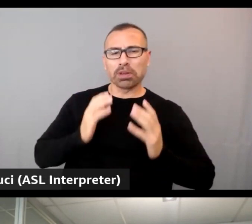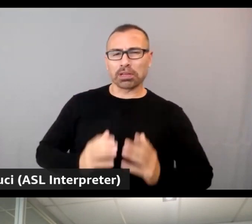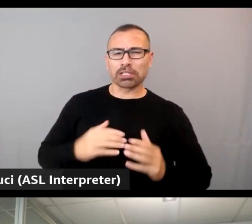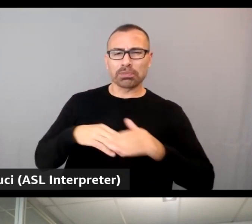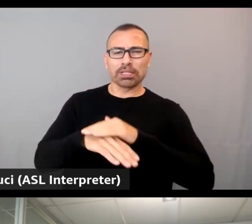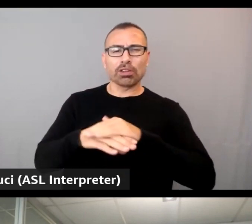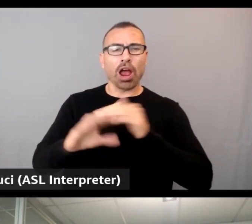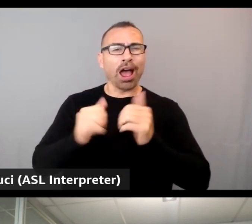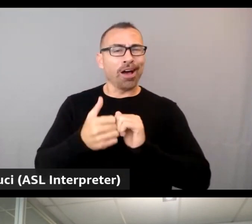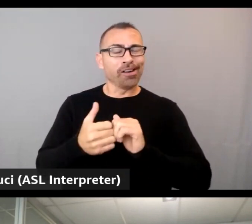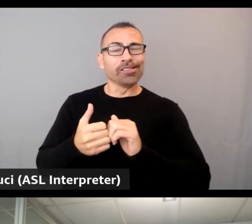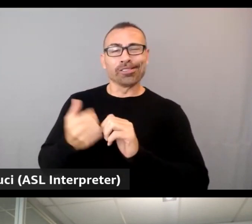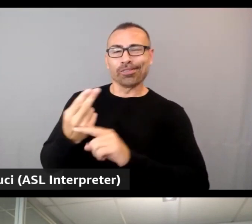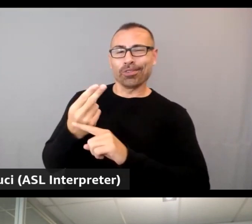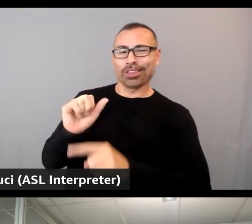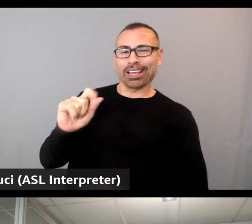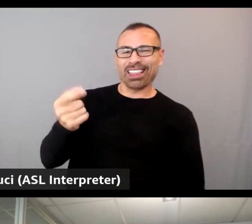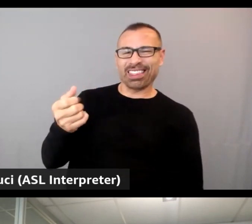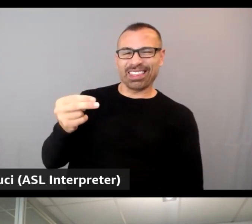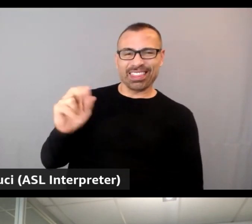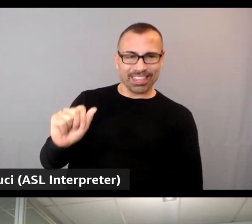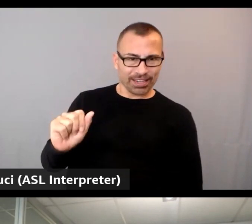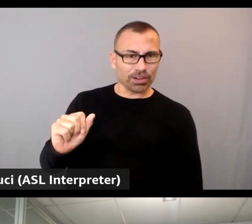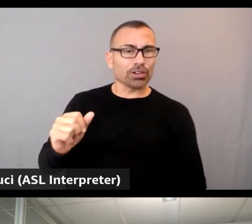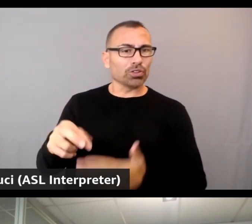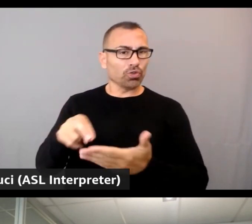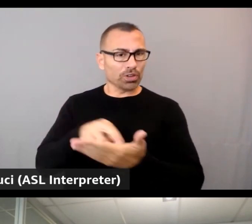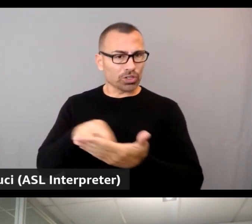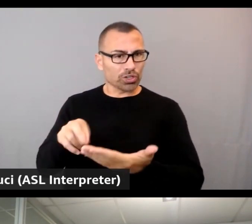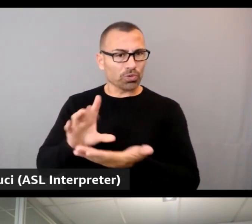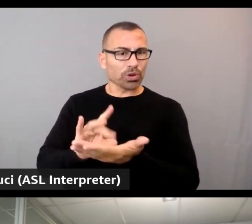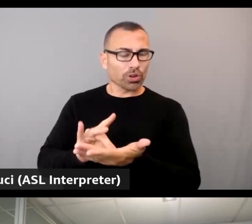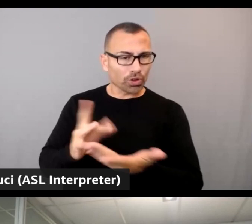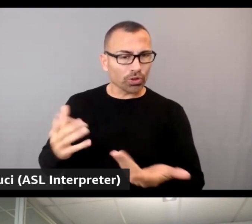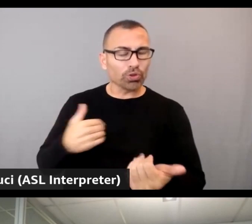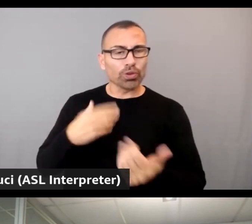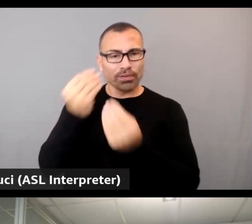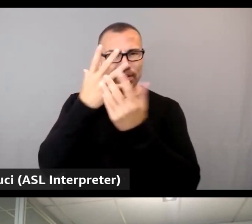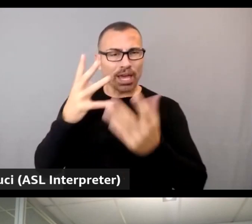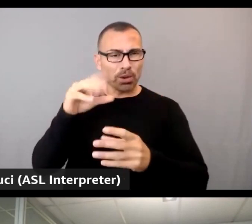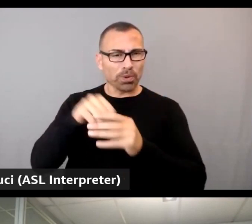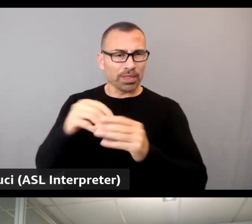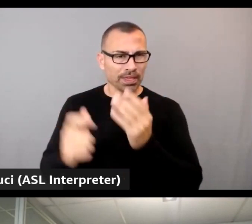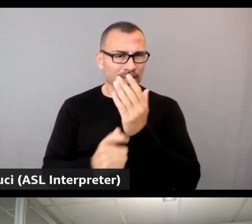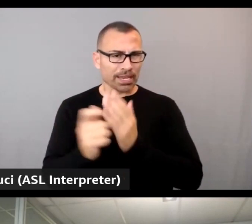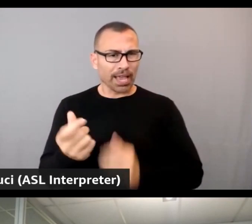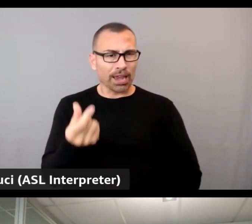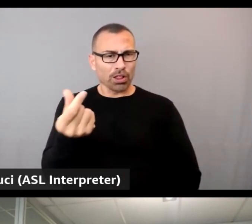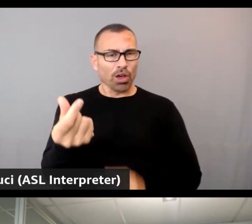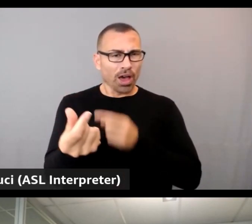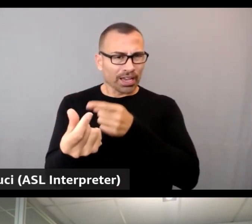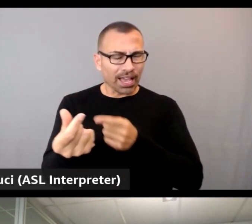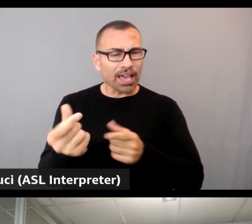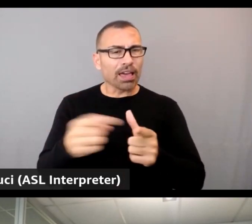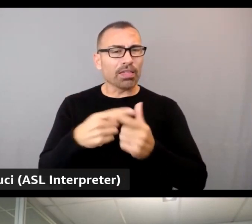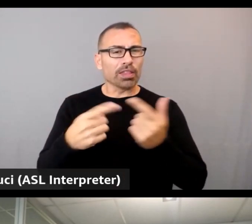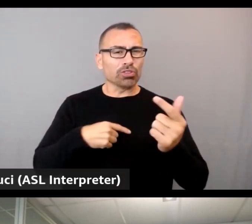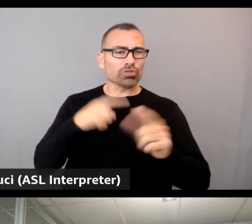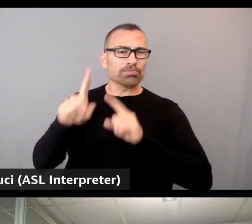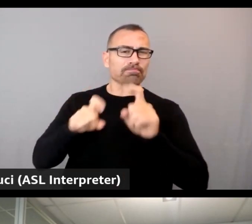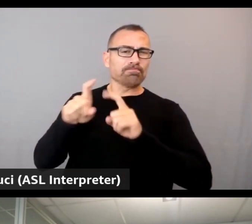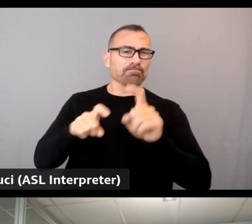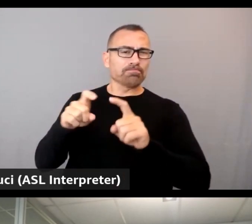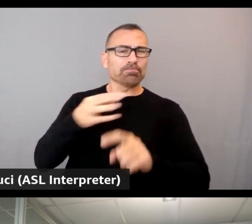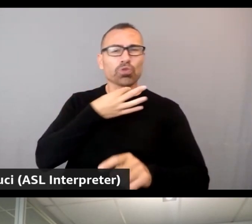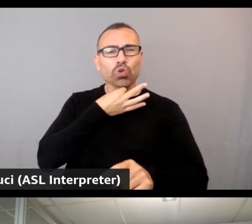with Glue Data Catalog. You make your catalog, your data sort of available within the catalog, and then you can do queries from within it. So it's kind of a mixed bag